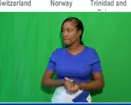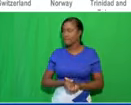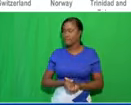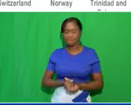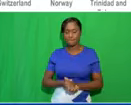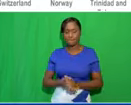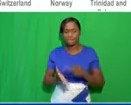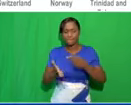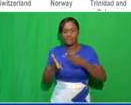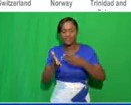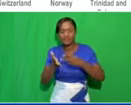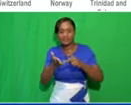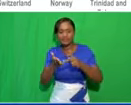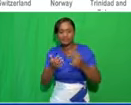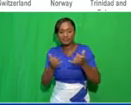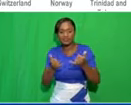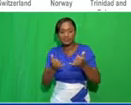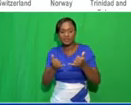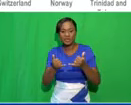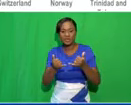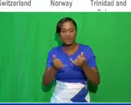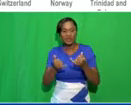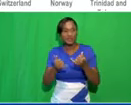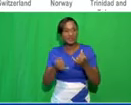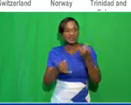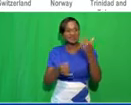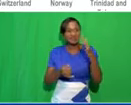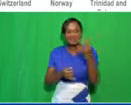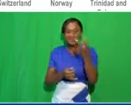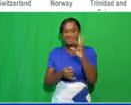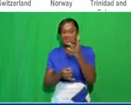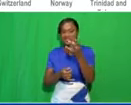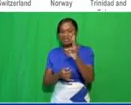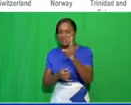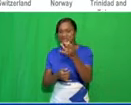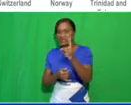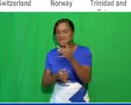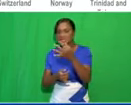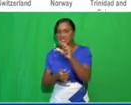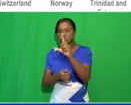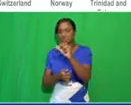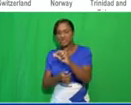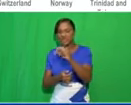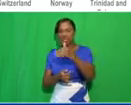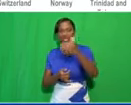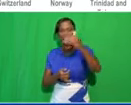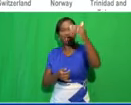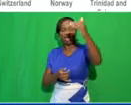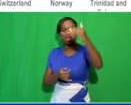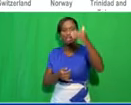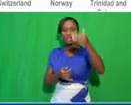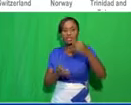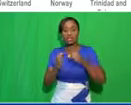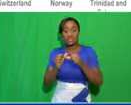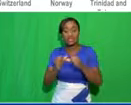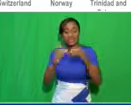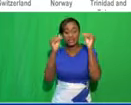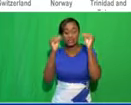remediate, but you're going to remediate in at 15, 16, 17, 18, 19, 20, 24, 33, you're